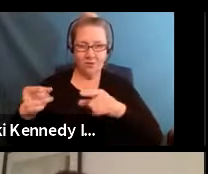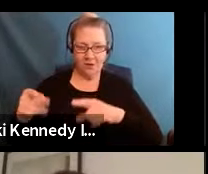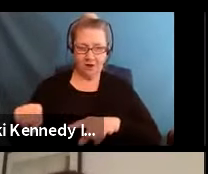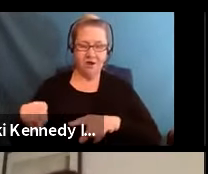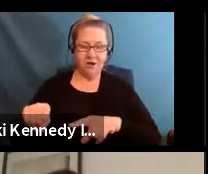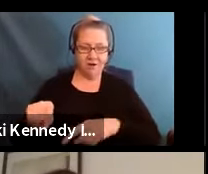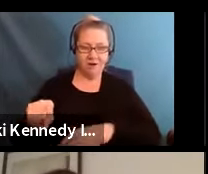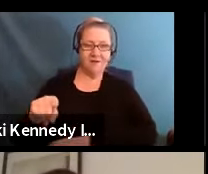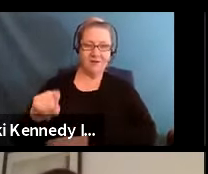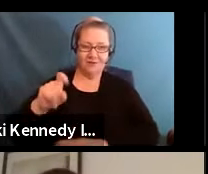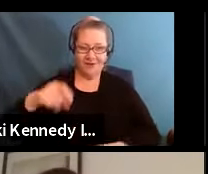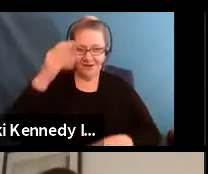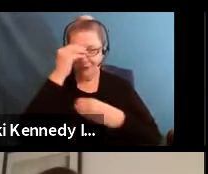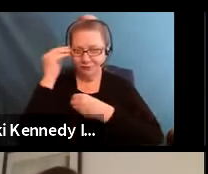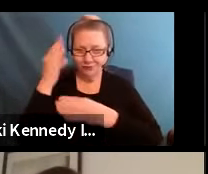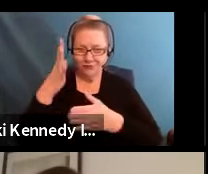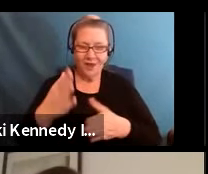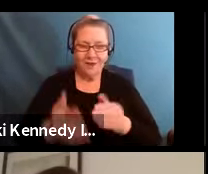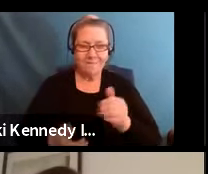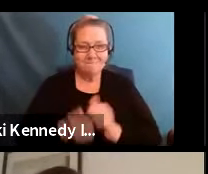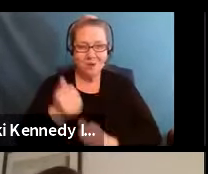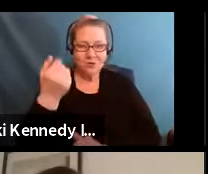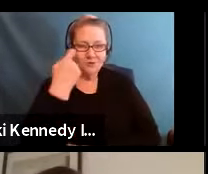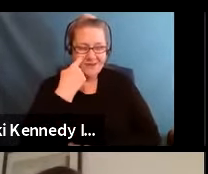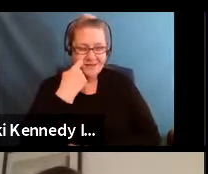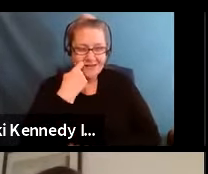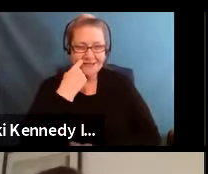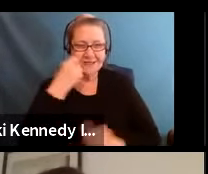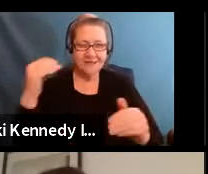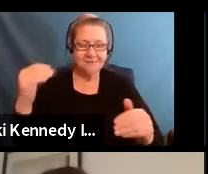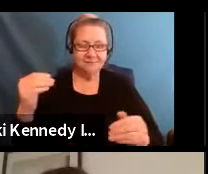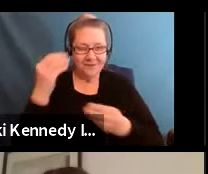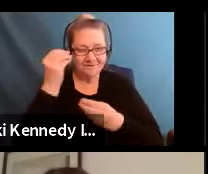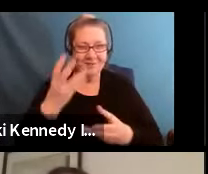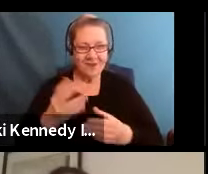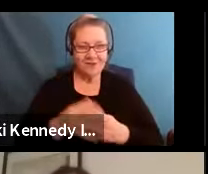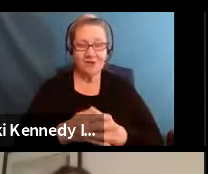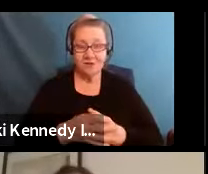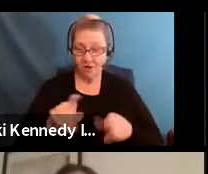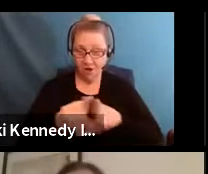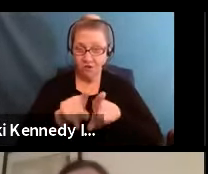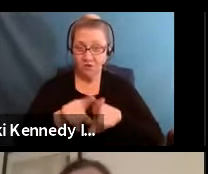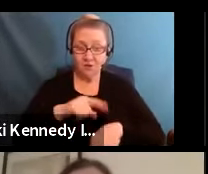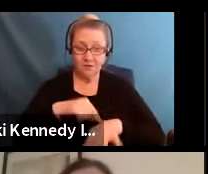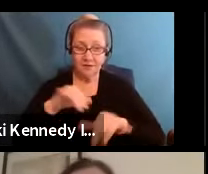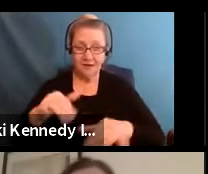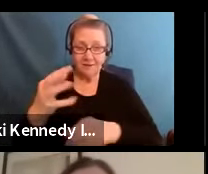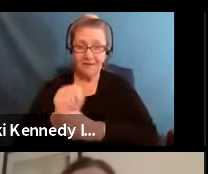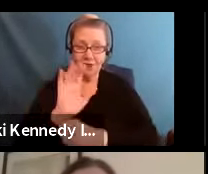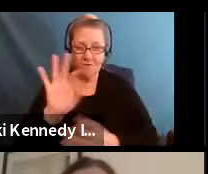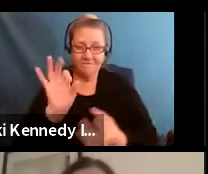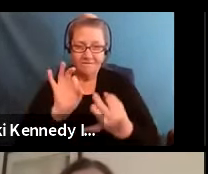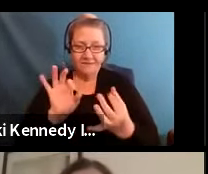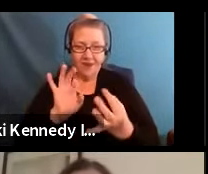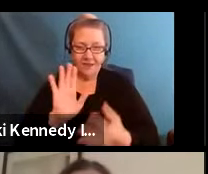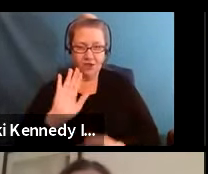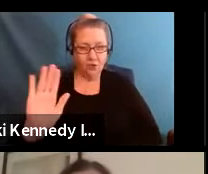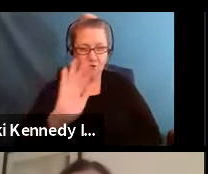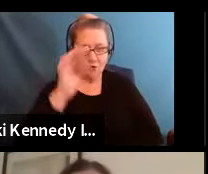communicate the latest update to you, and then also get your feedback and your thoughts. So thank you so